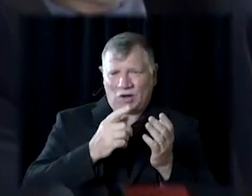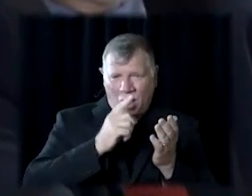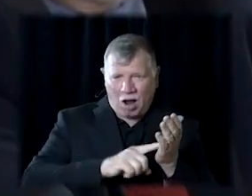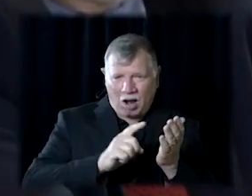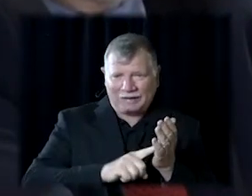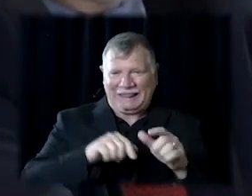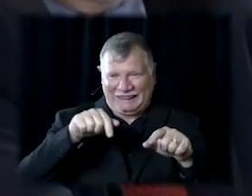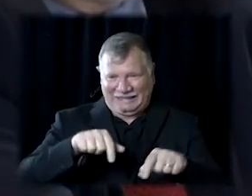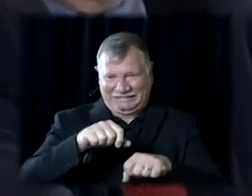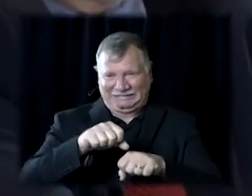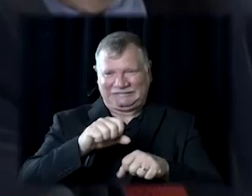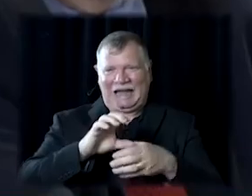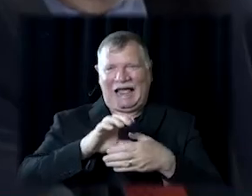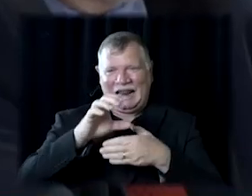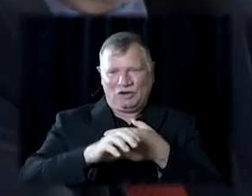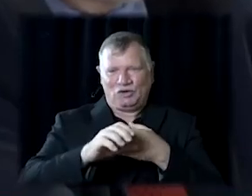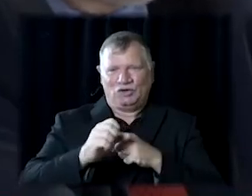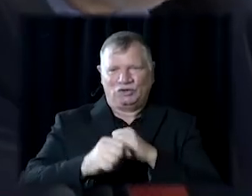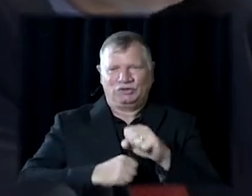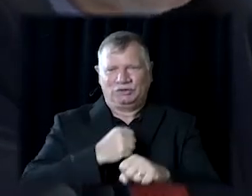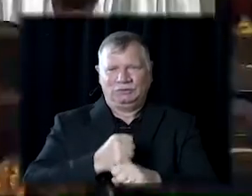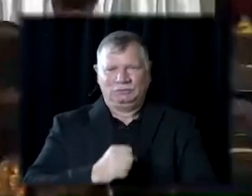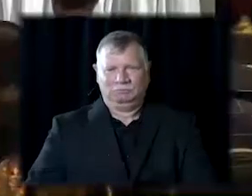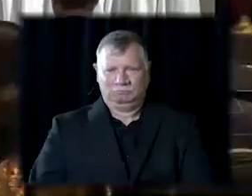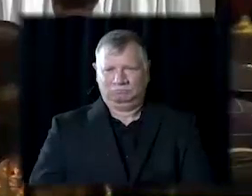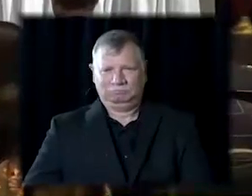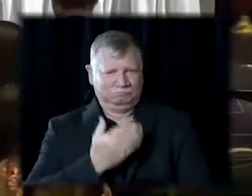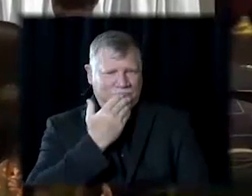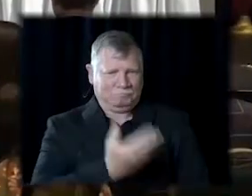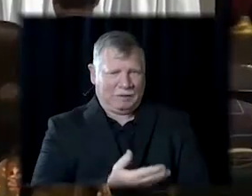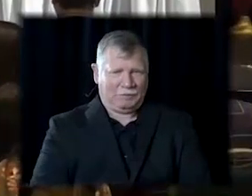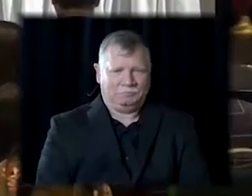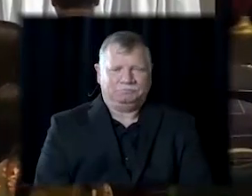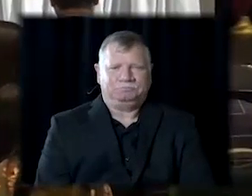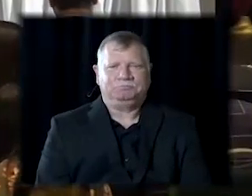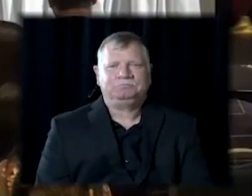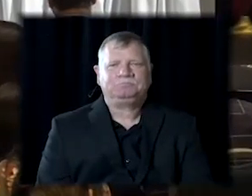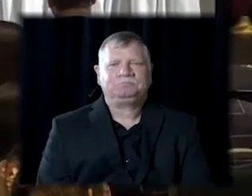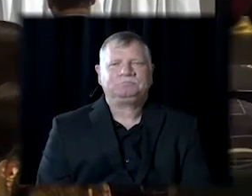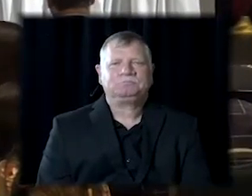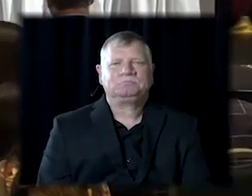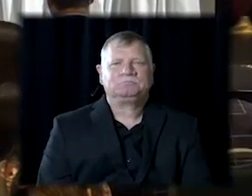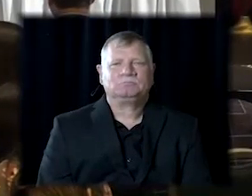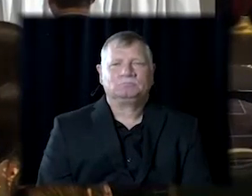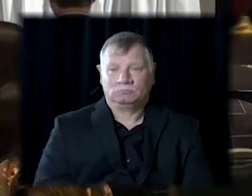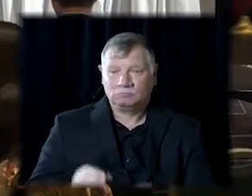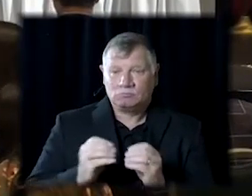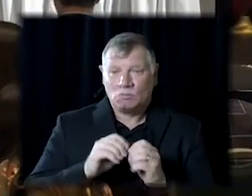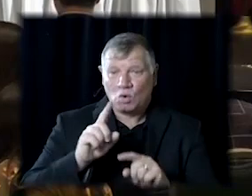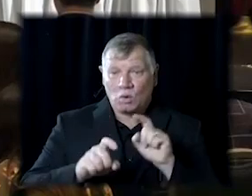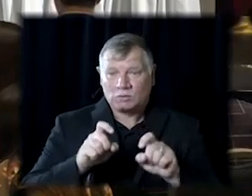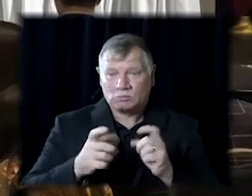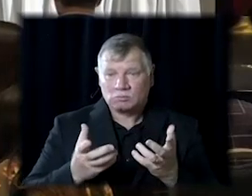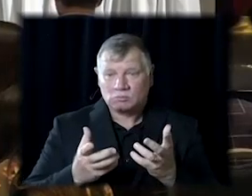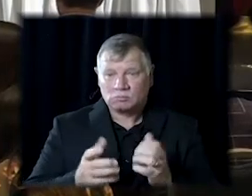this calendar year. This calendar year? Yes. Thank you very much. Thank you. Would anybody like to ask an additional question?